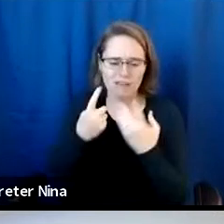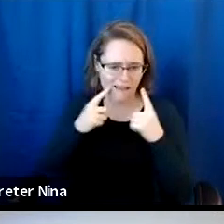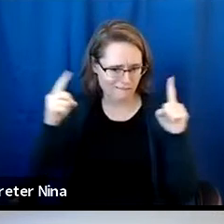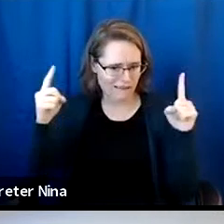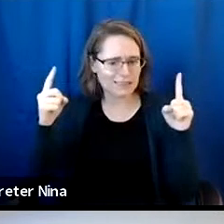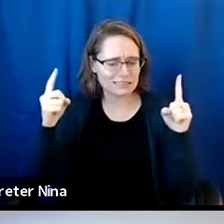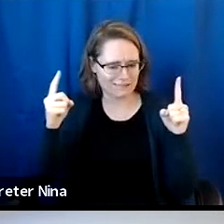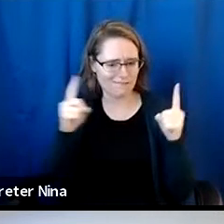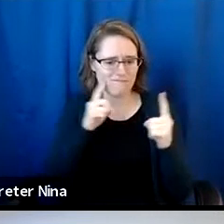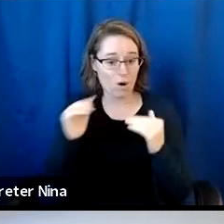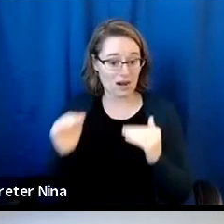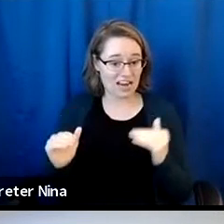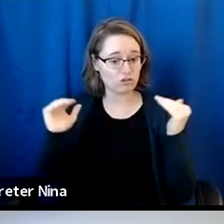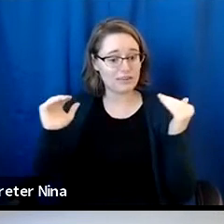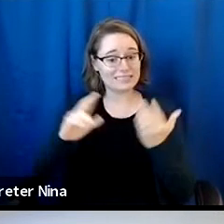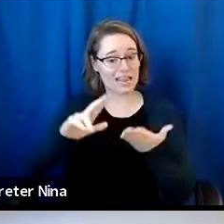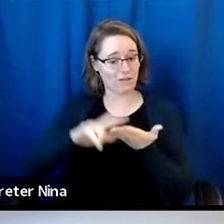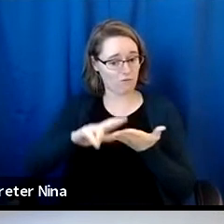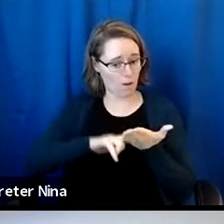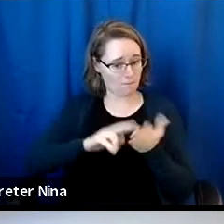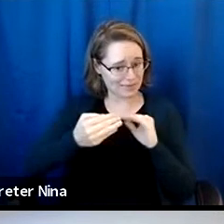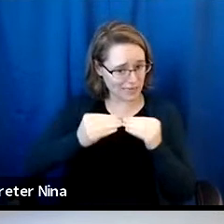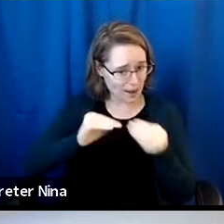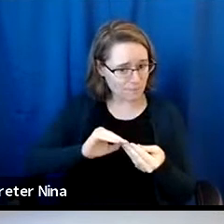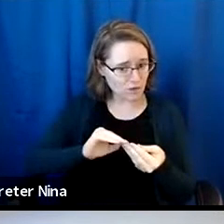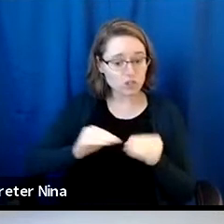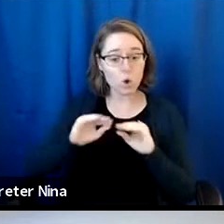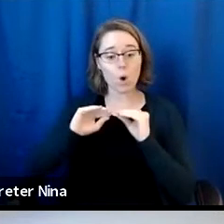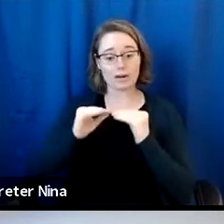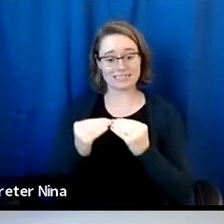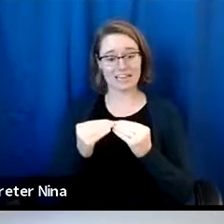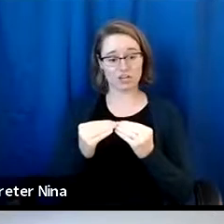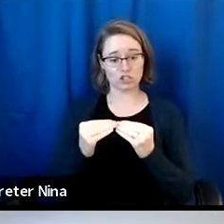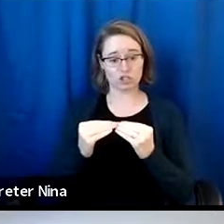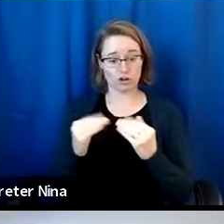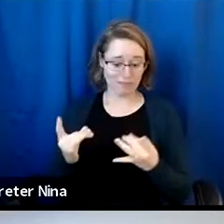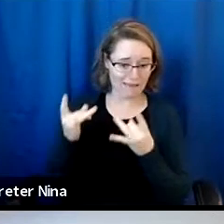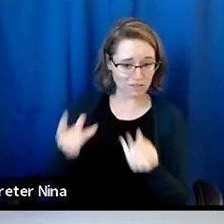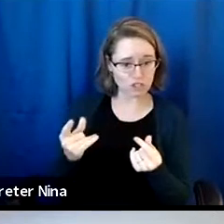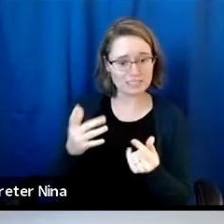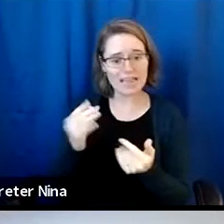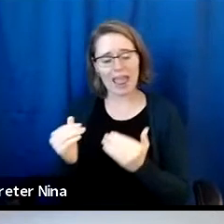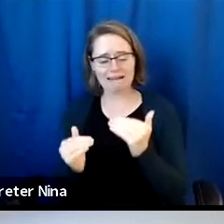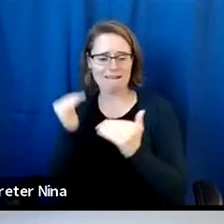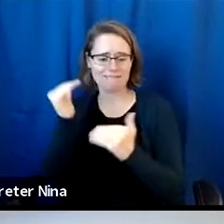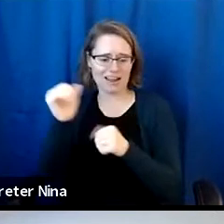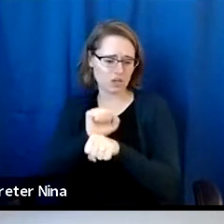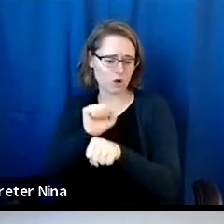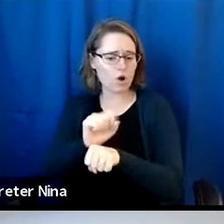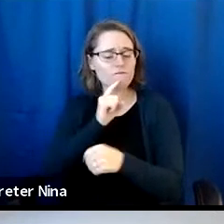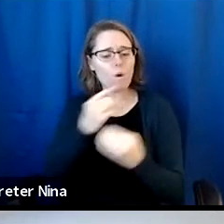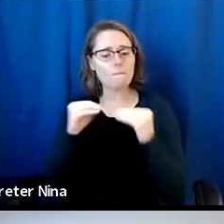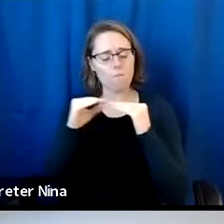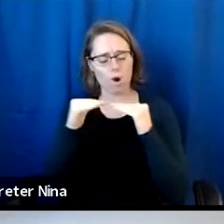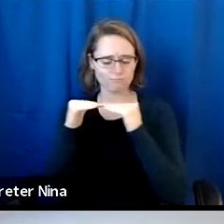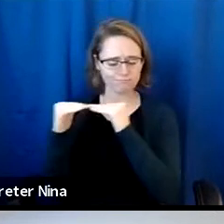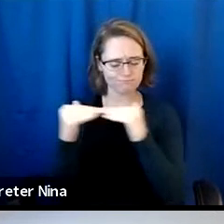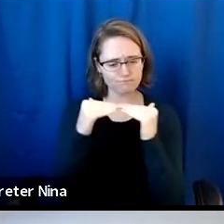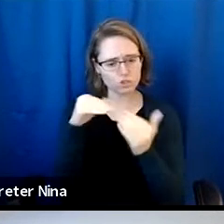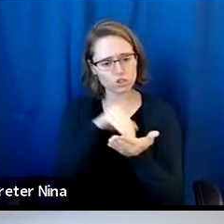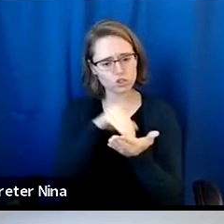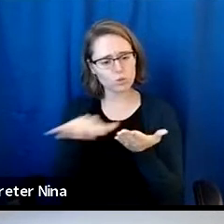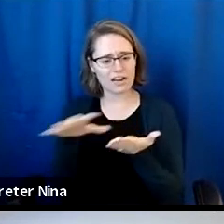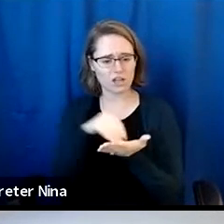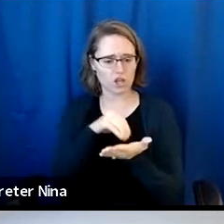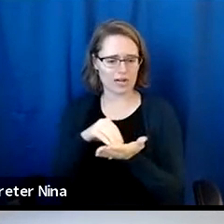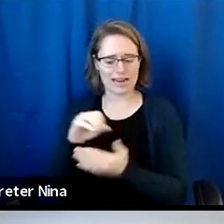in increasing enrollment, improving organizational efficiency, and advancing efforts to achieve more equitable student learning